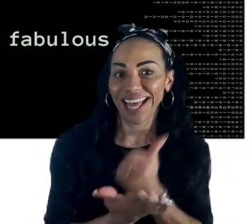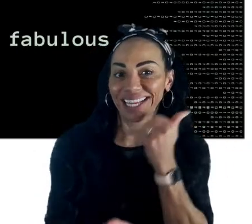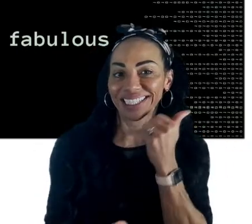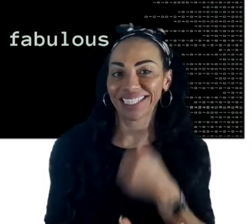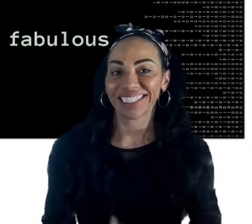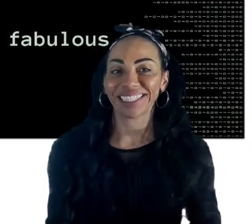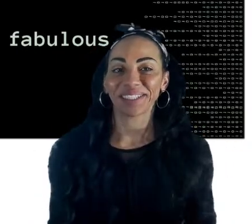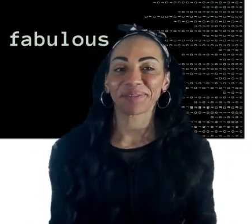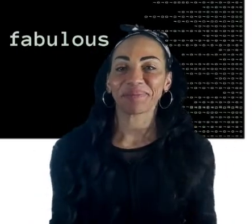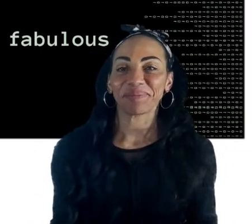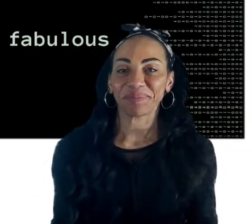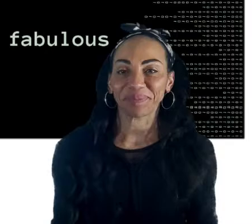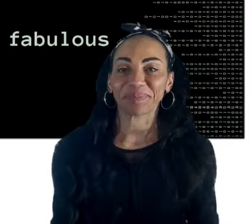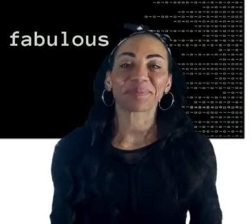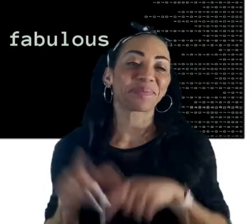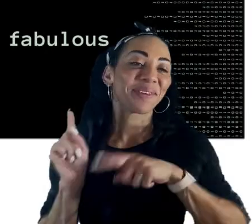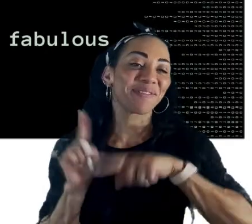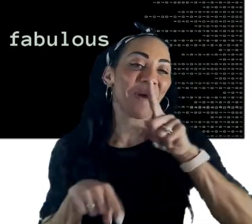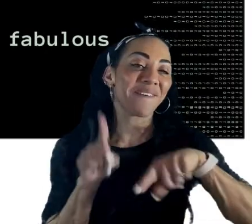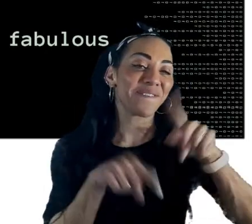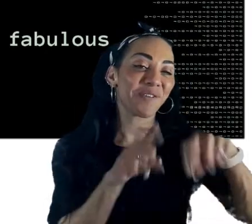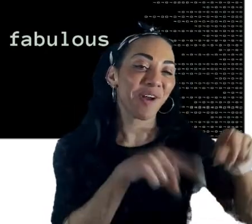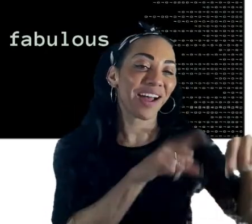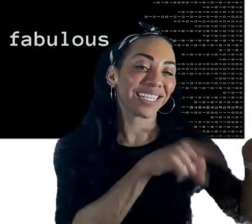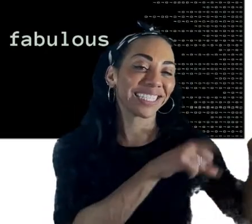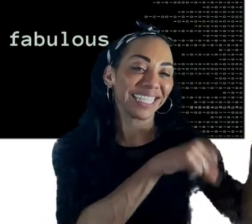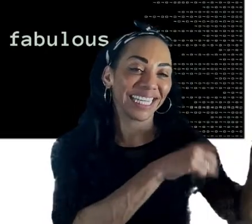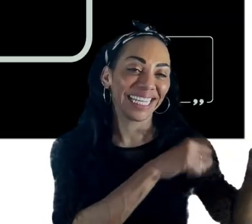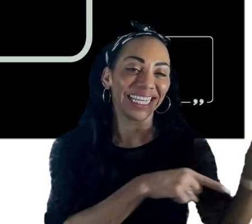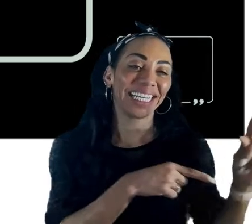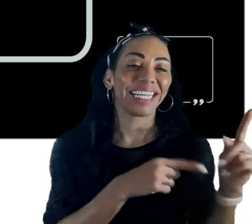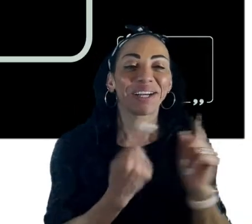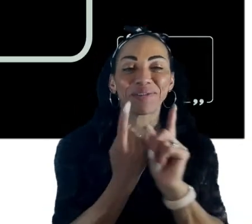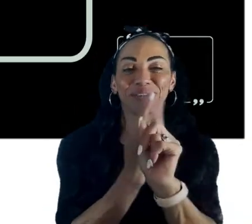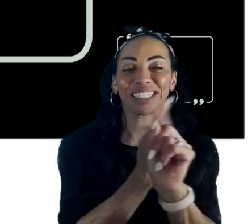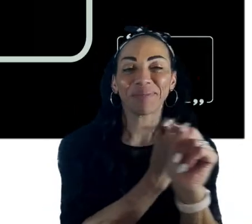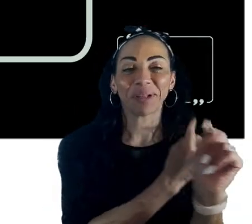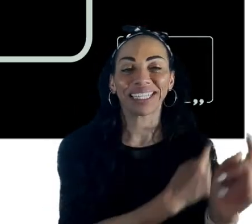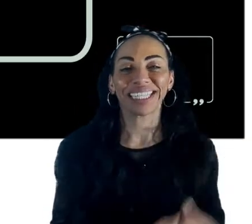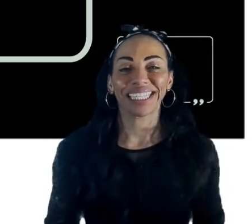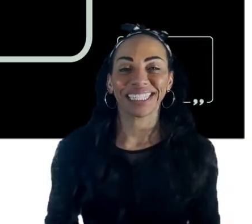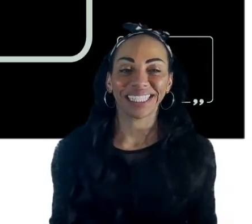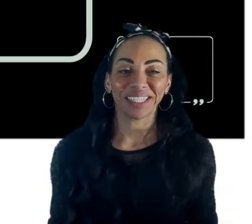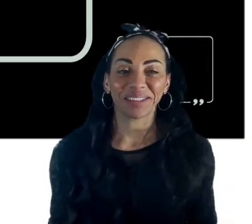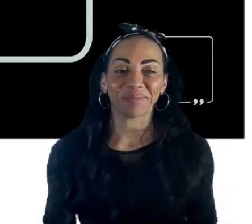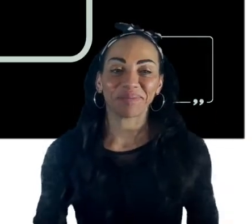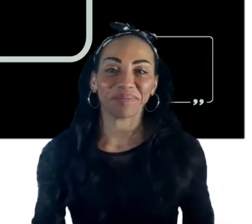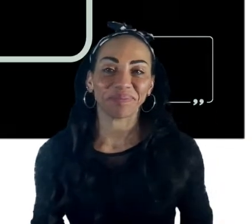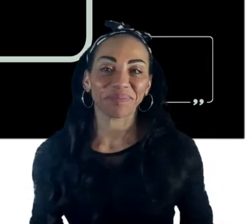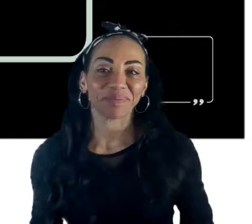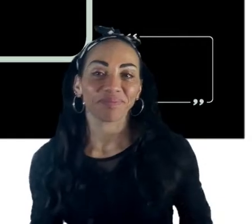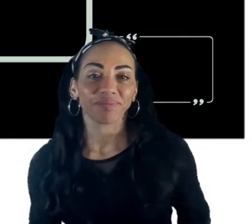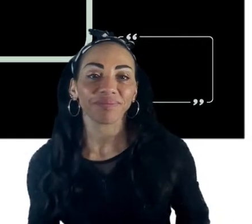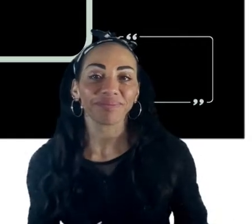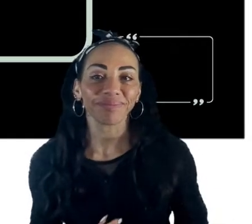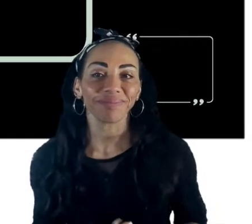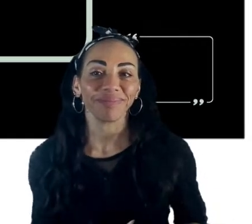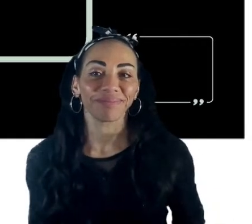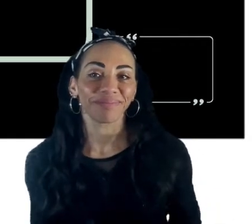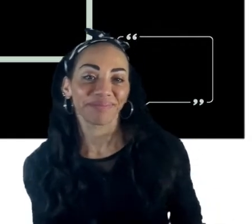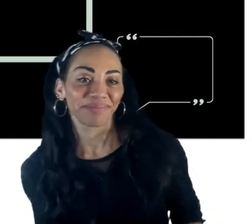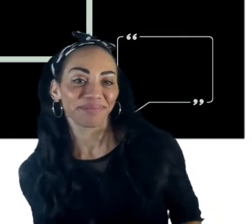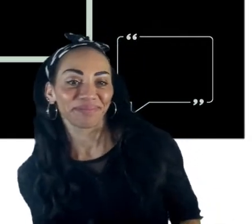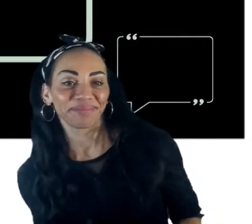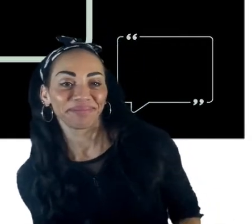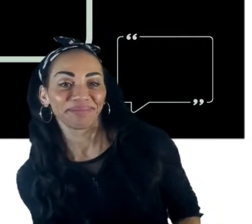So we've got a variety of responses. On the next slide, we've got, I tend